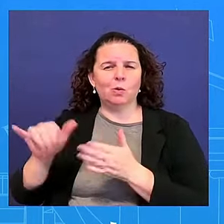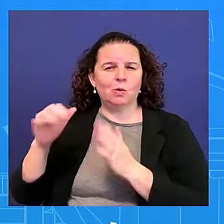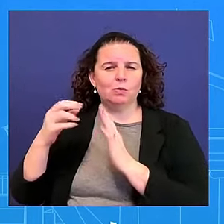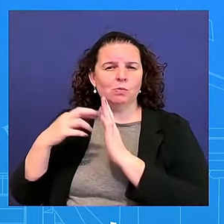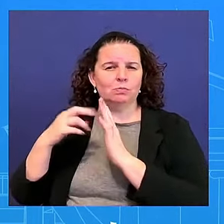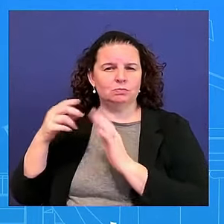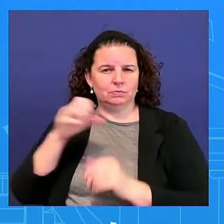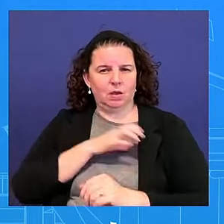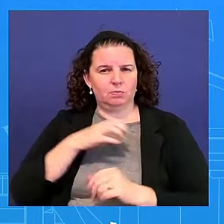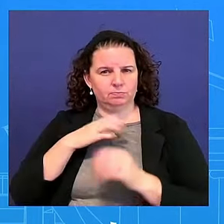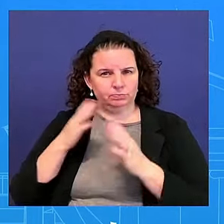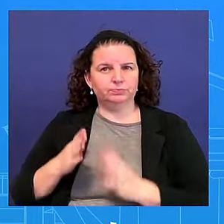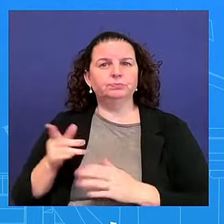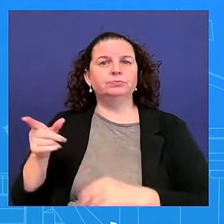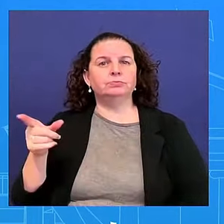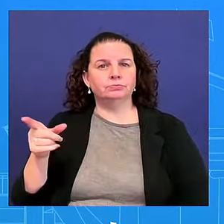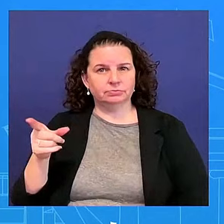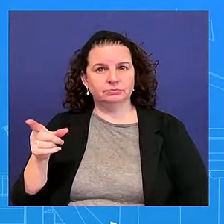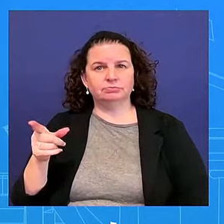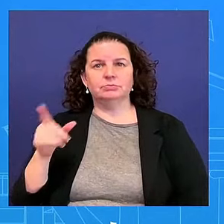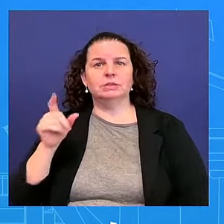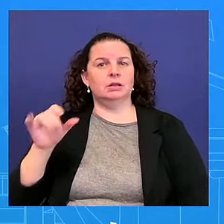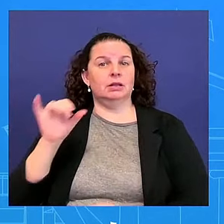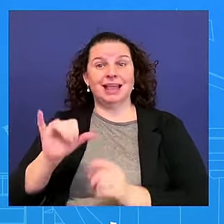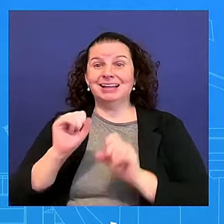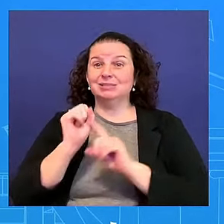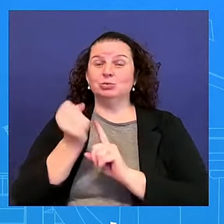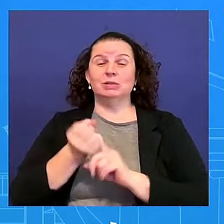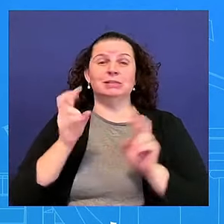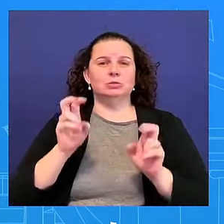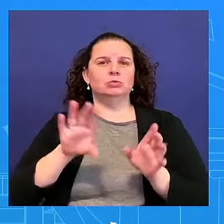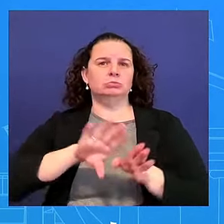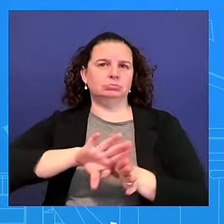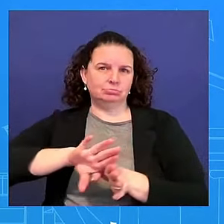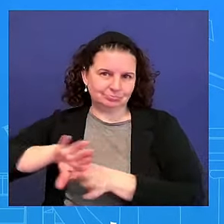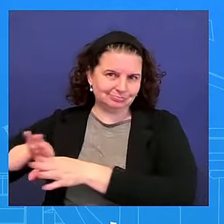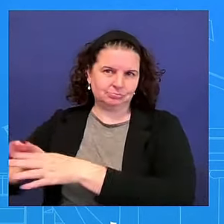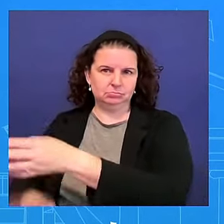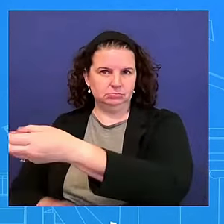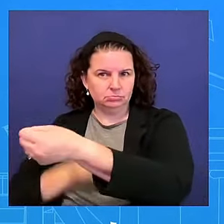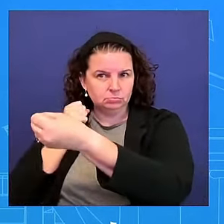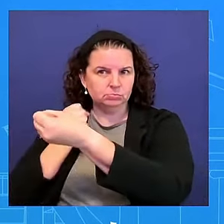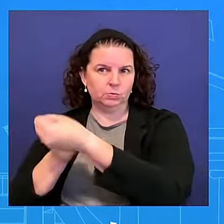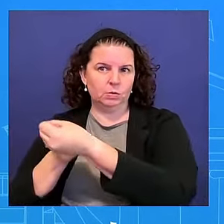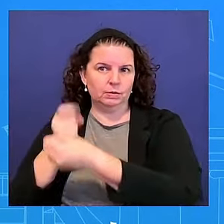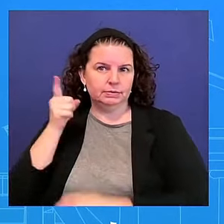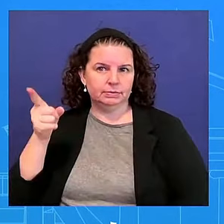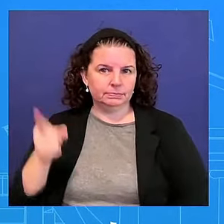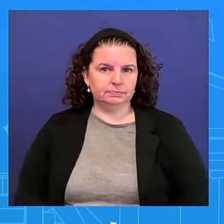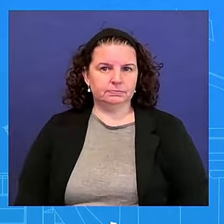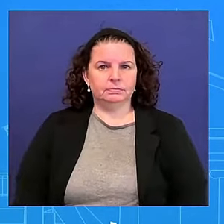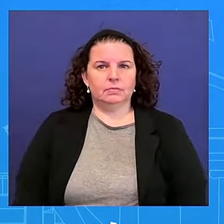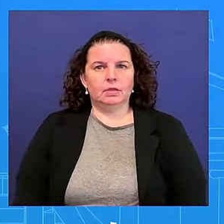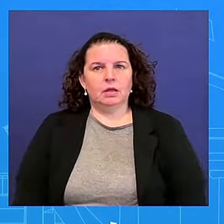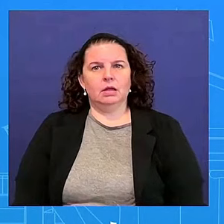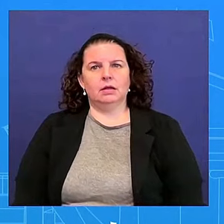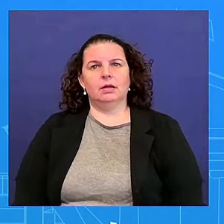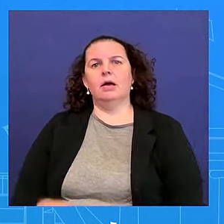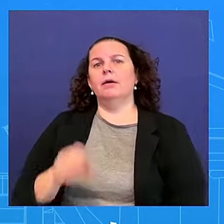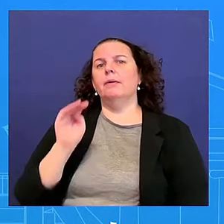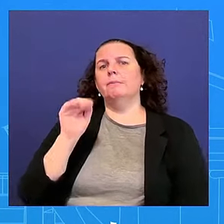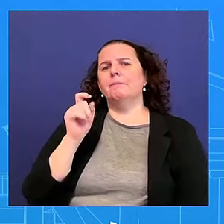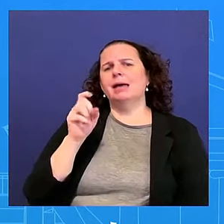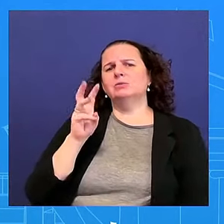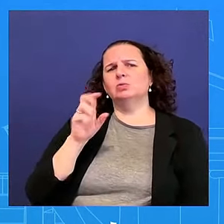from Maxwell Frost, who was on CNN today, was very supportive on CNN. So you do have